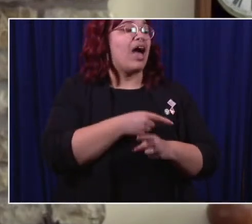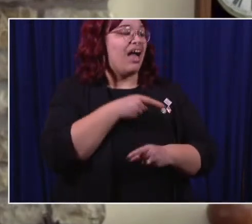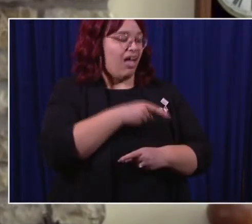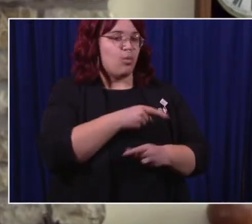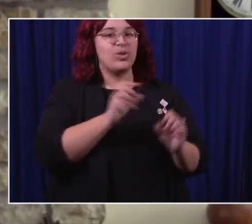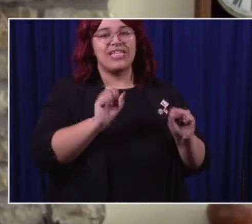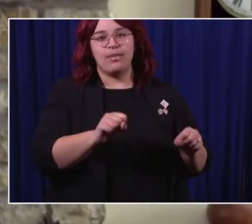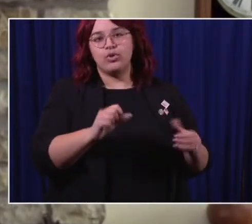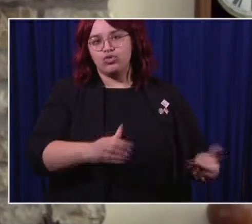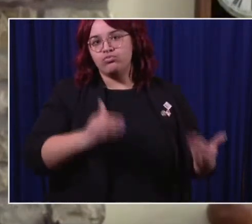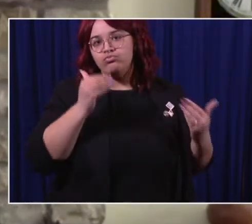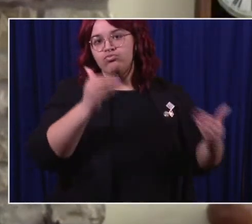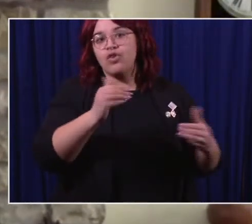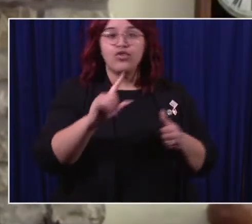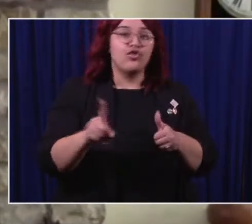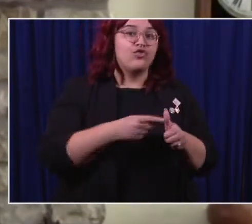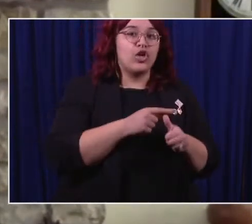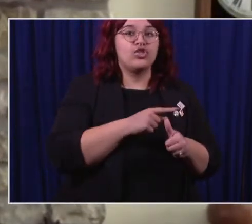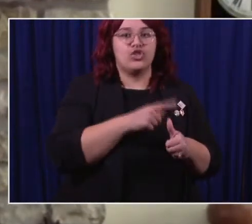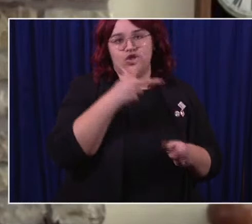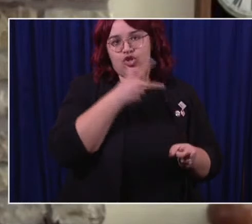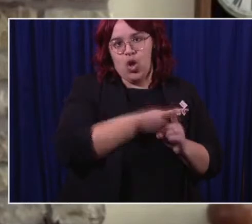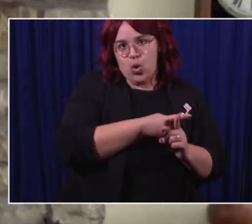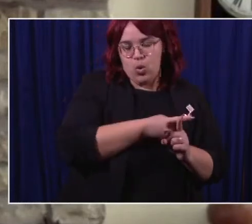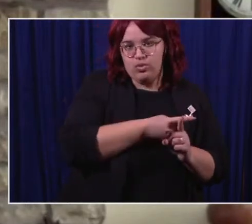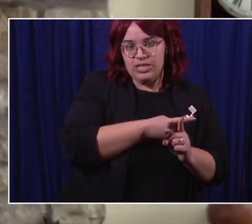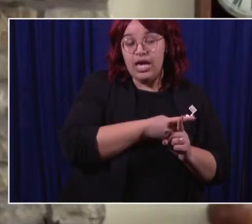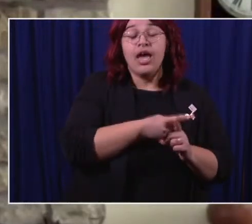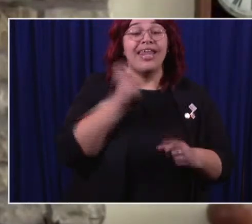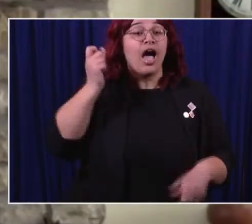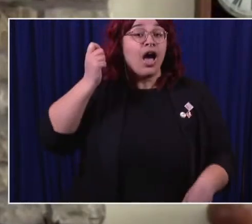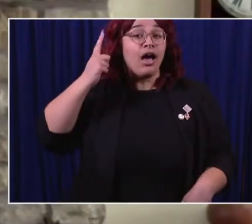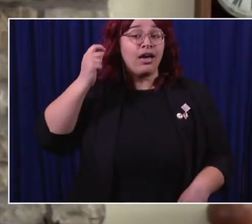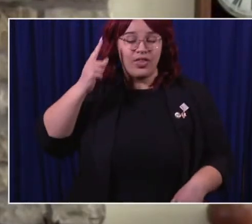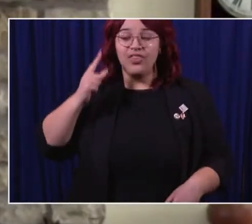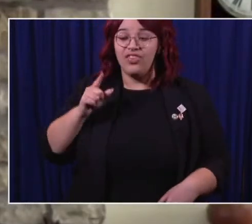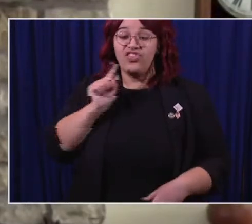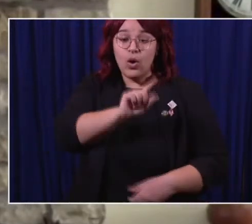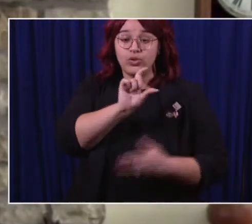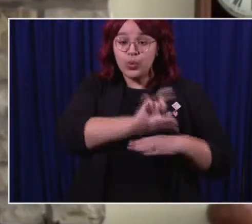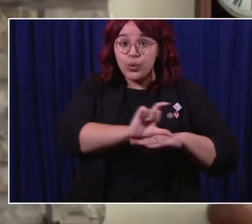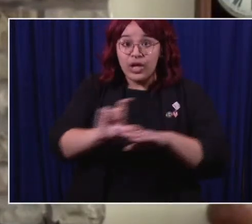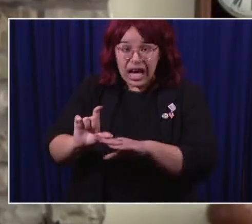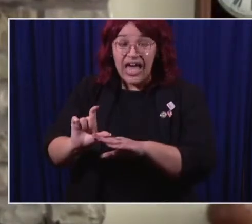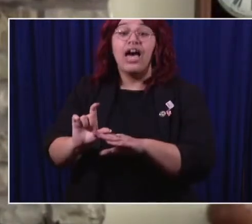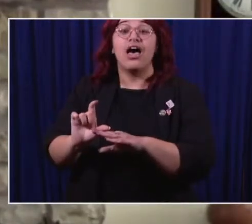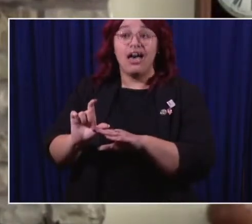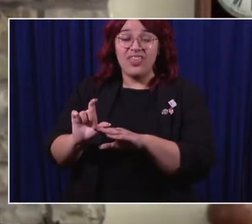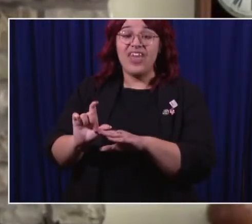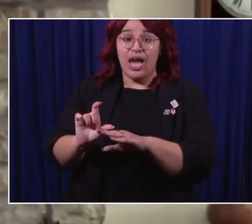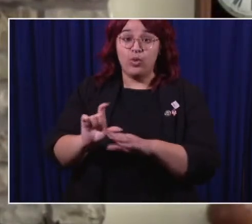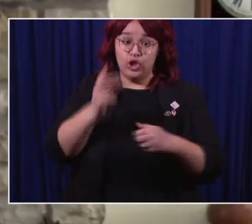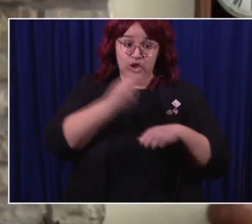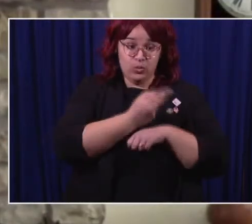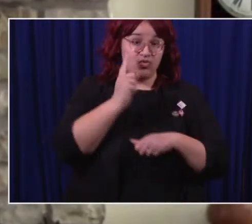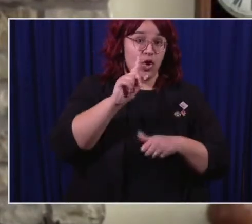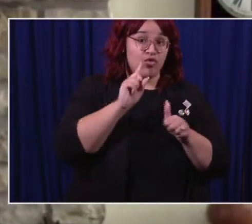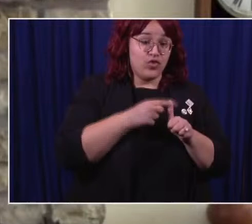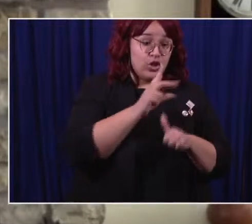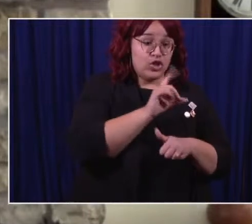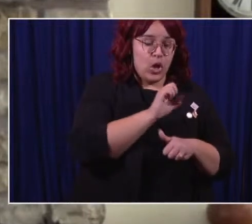be backfilled. No one should worry about that. They'll get their second doses. Second doses will be backfilled with shipments they received this